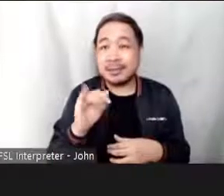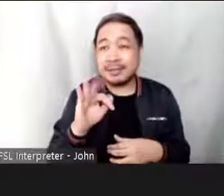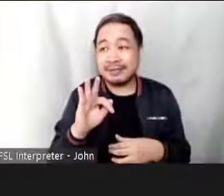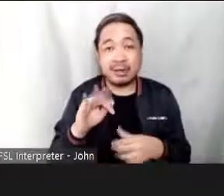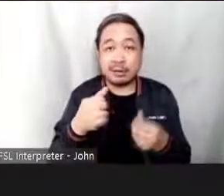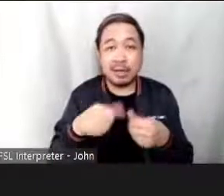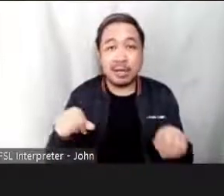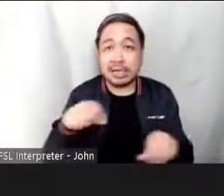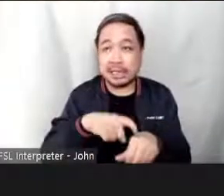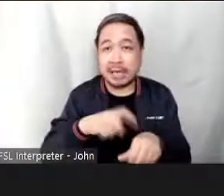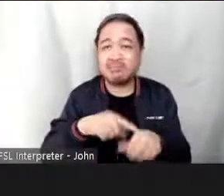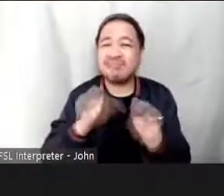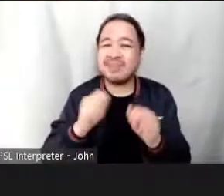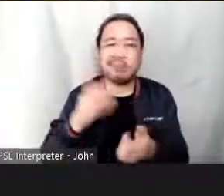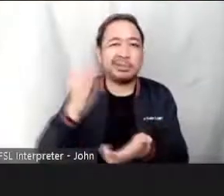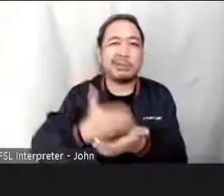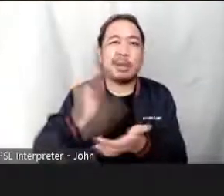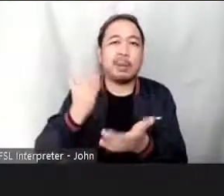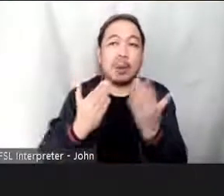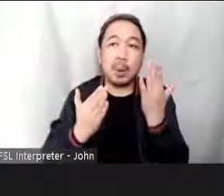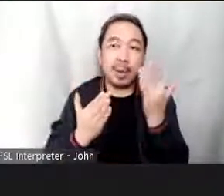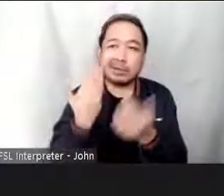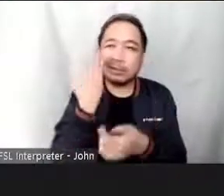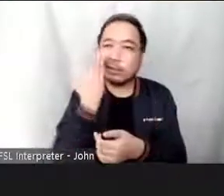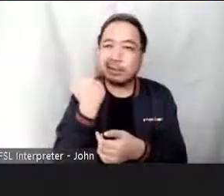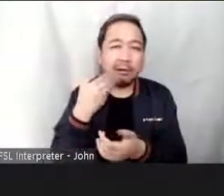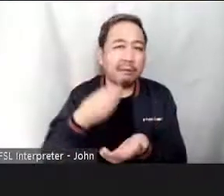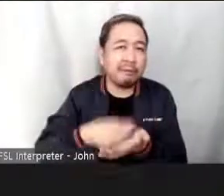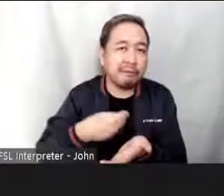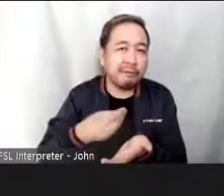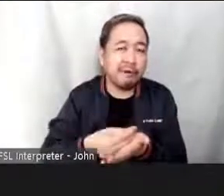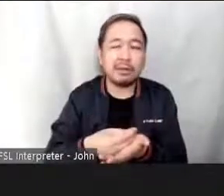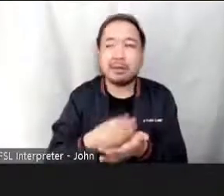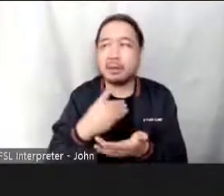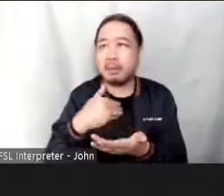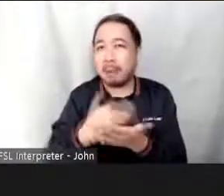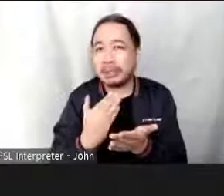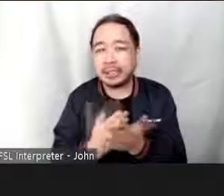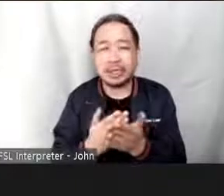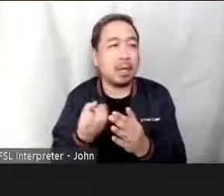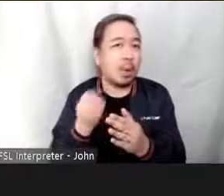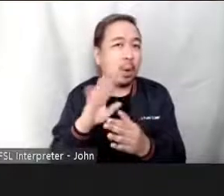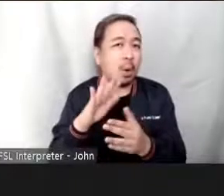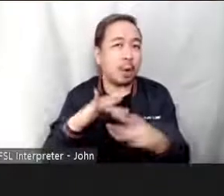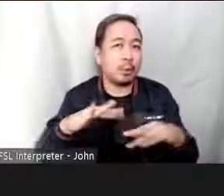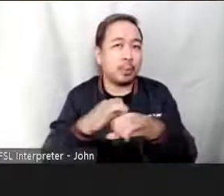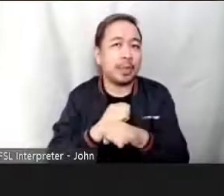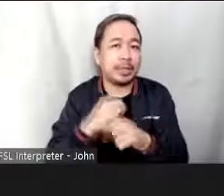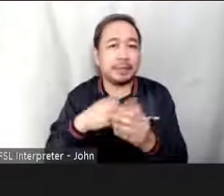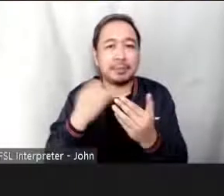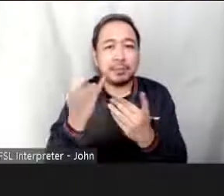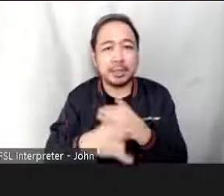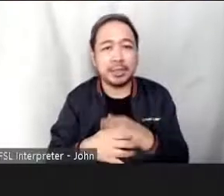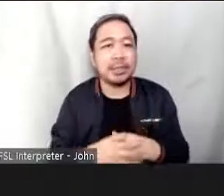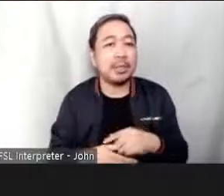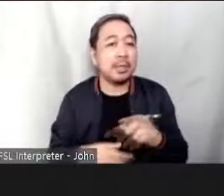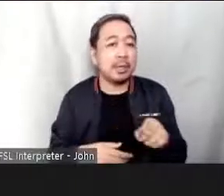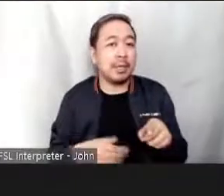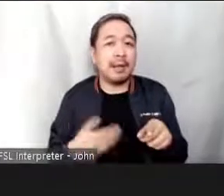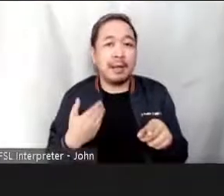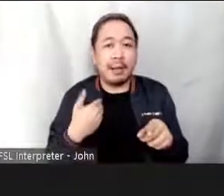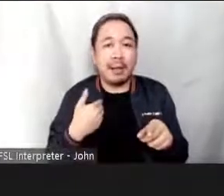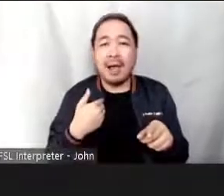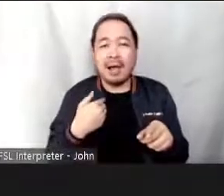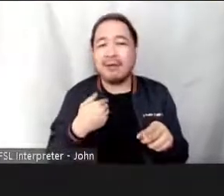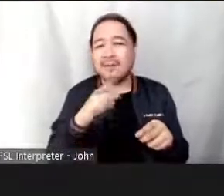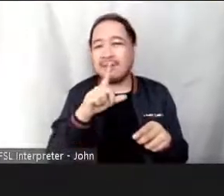lack of funds or due to the end of the project. There is linear planning. This means that plans for other options